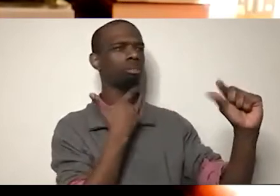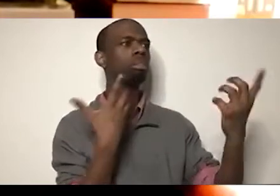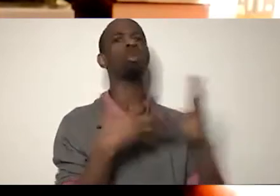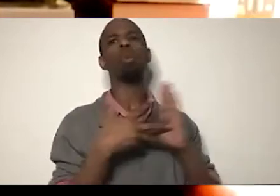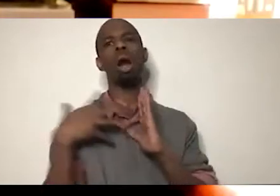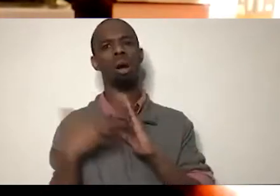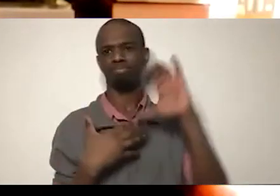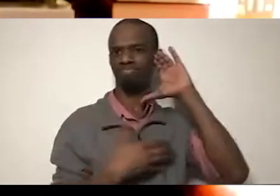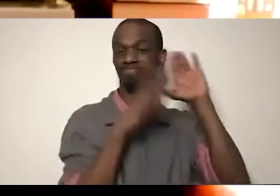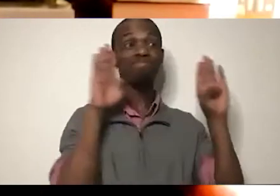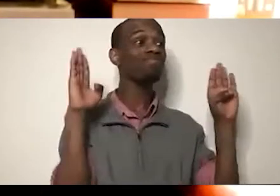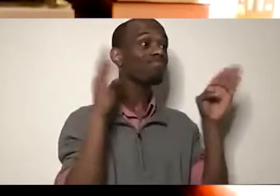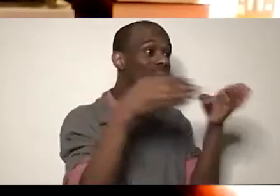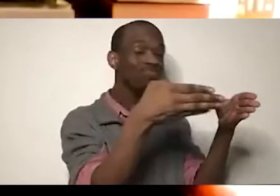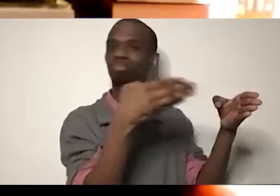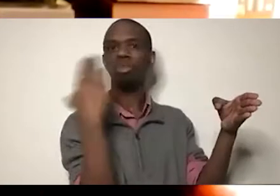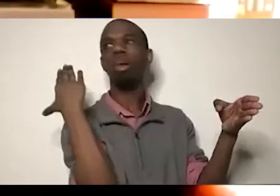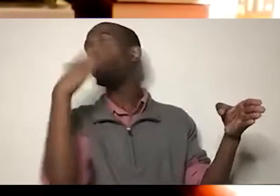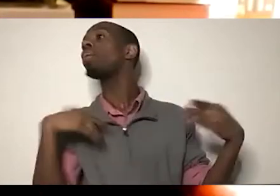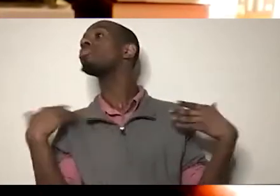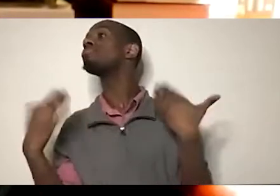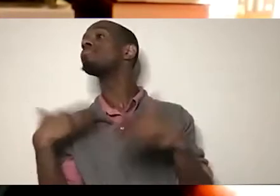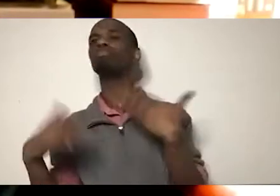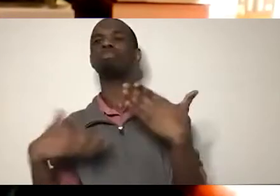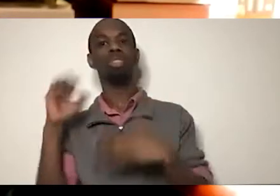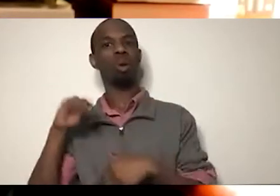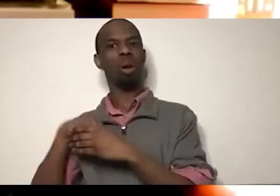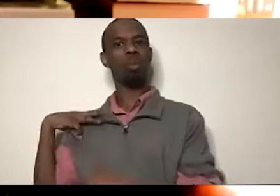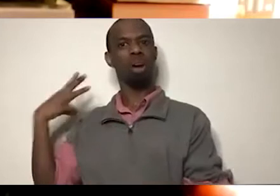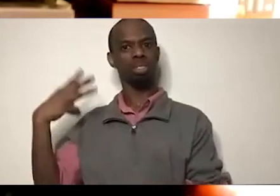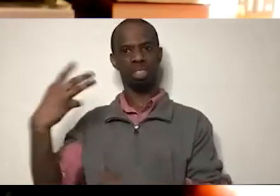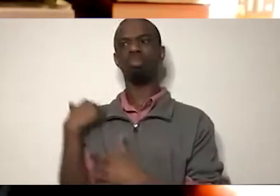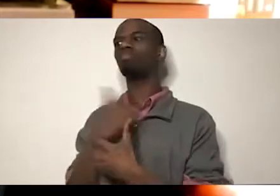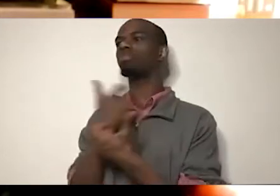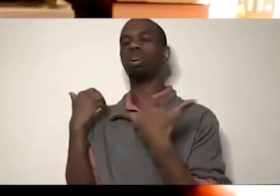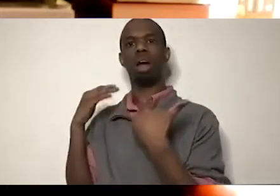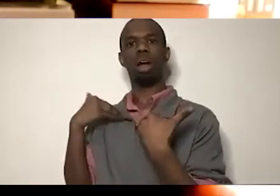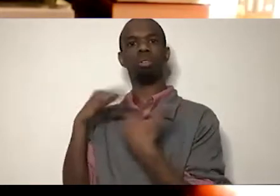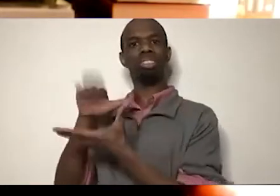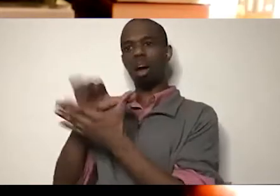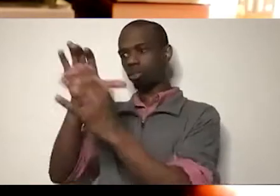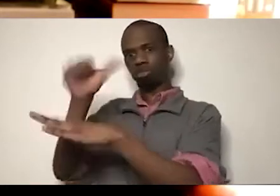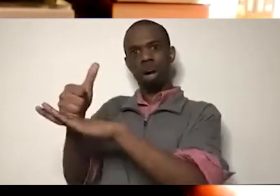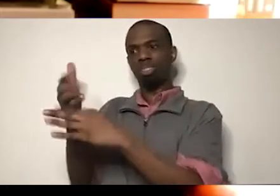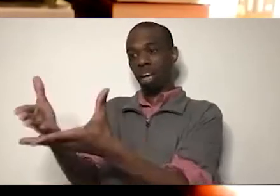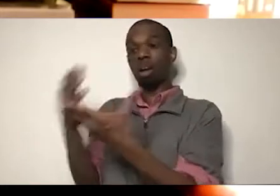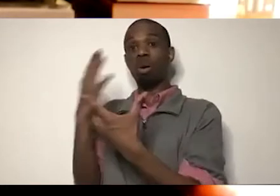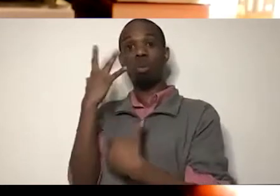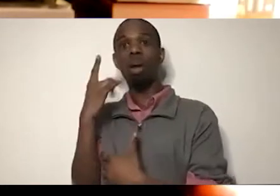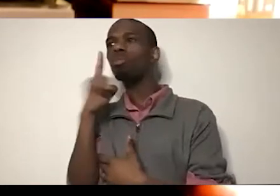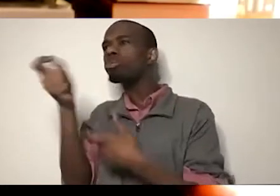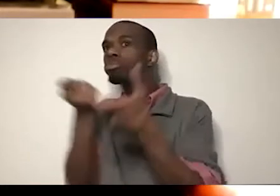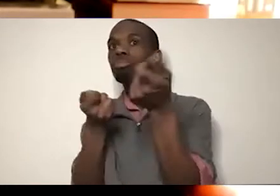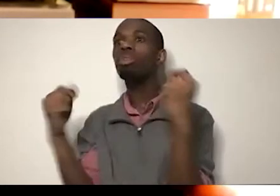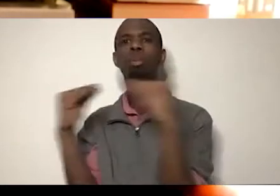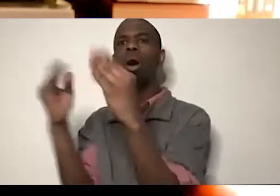perspectives of the environmental justice movement, because there's a national movement of hundreds of groups doing what I'm doing around